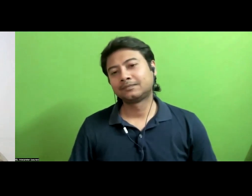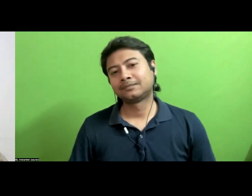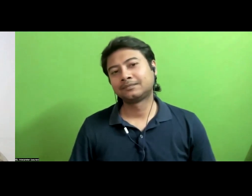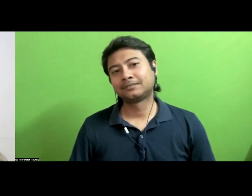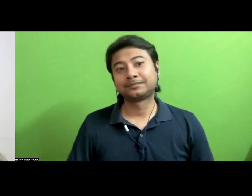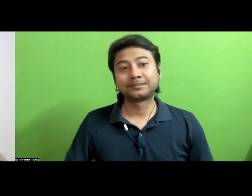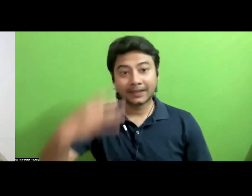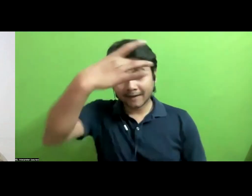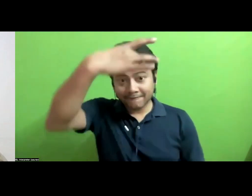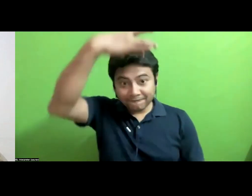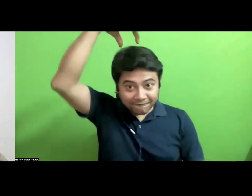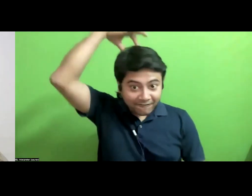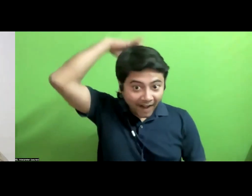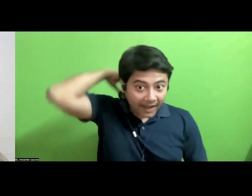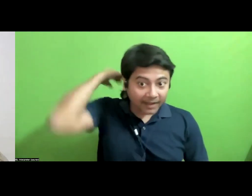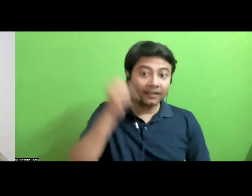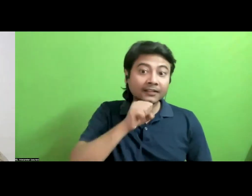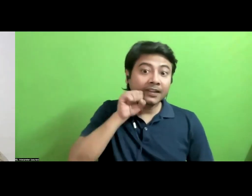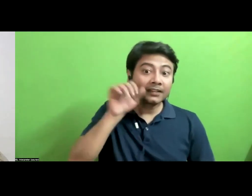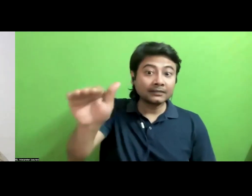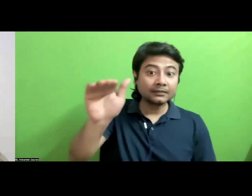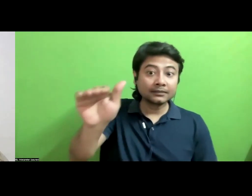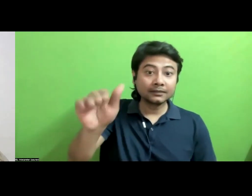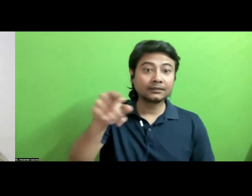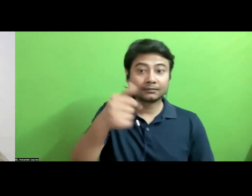Frank, have you got enough responses?